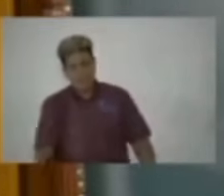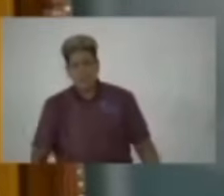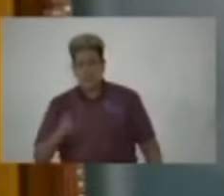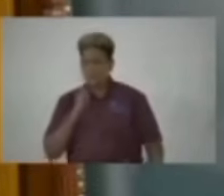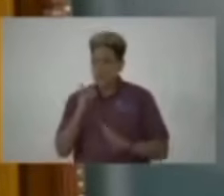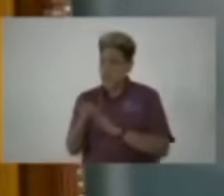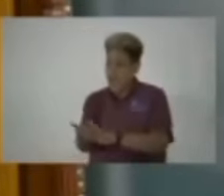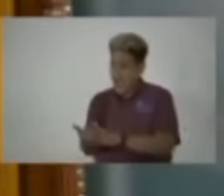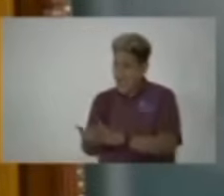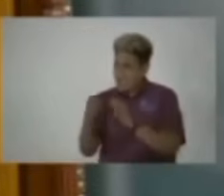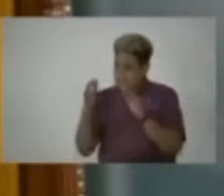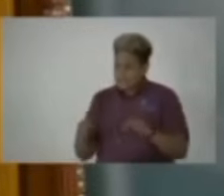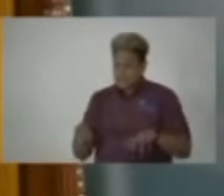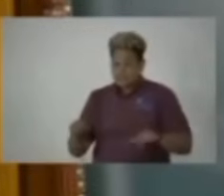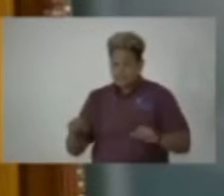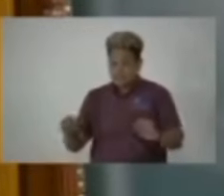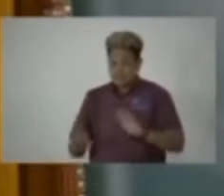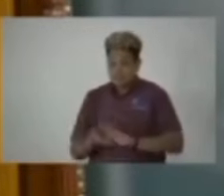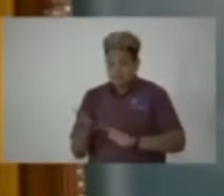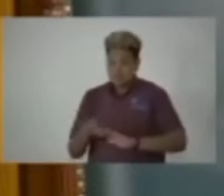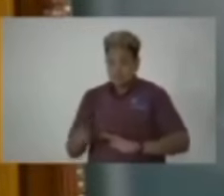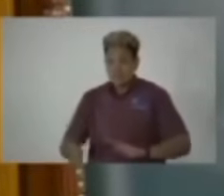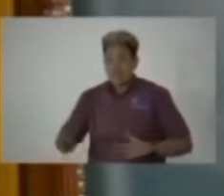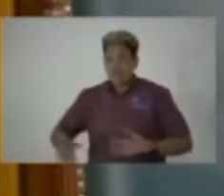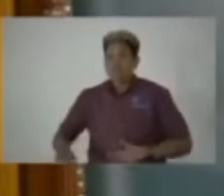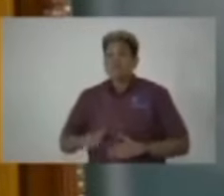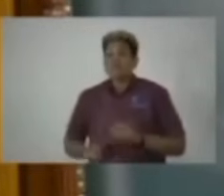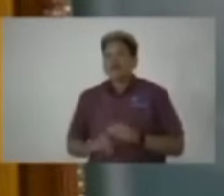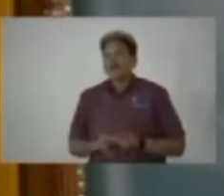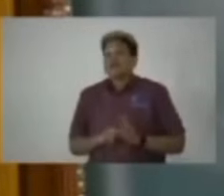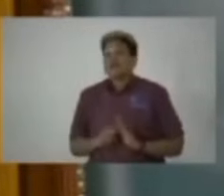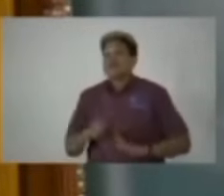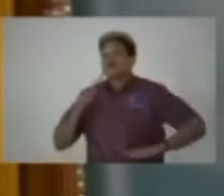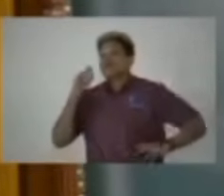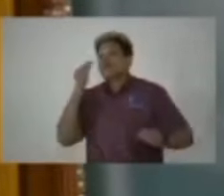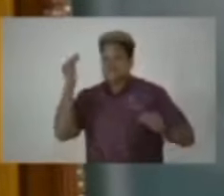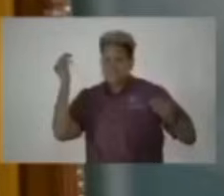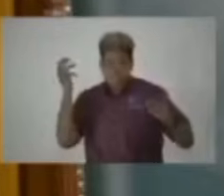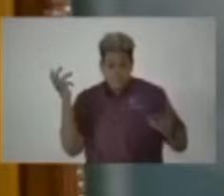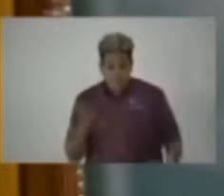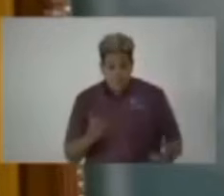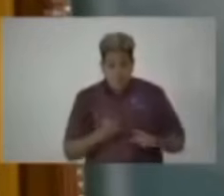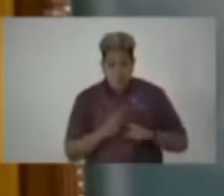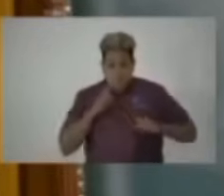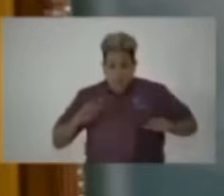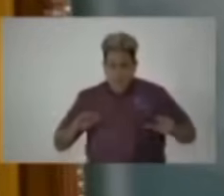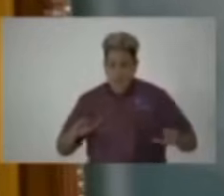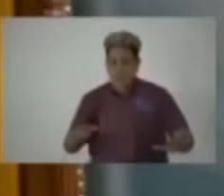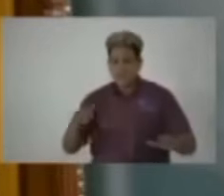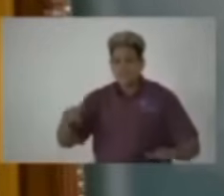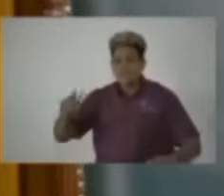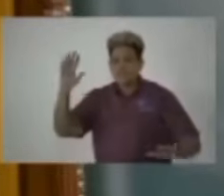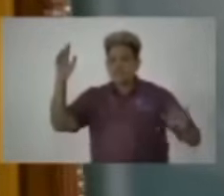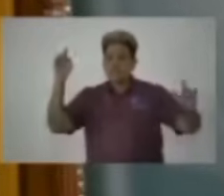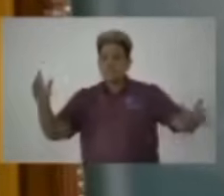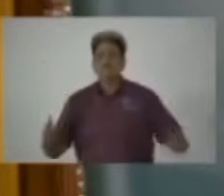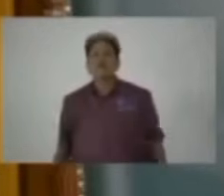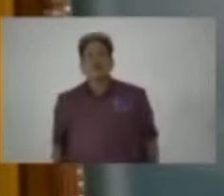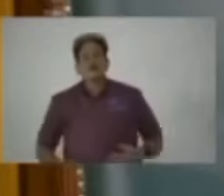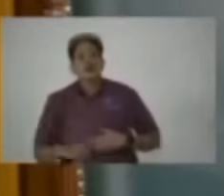to guide the decisions of the House and meant to inform the actions of the Speaker.